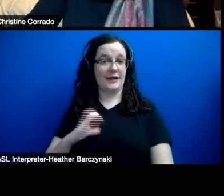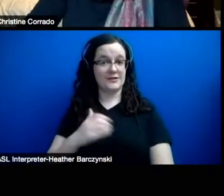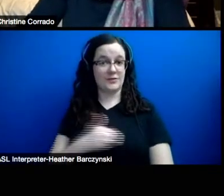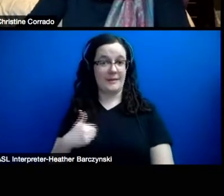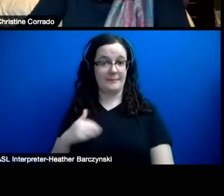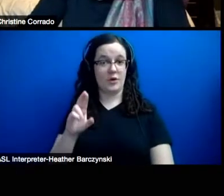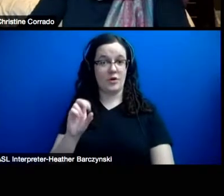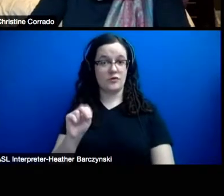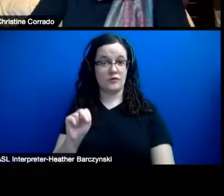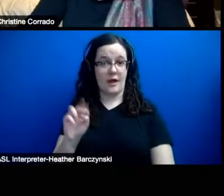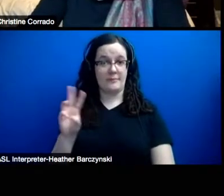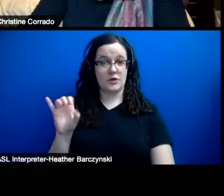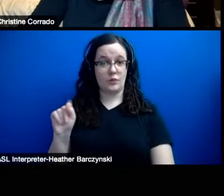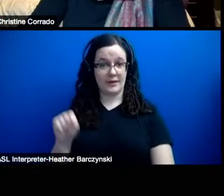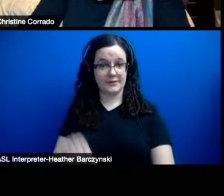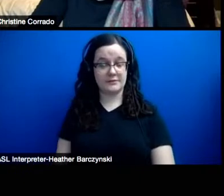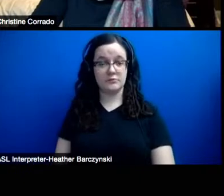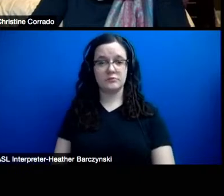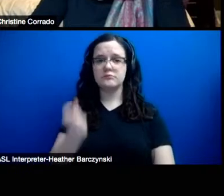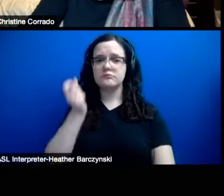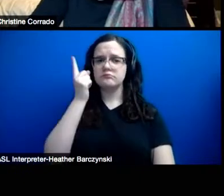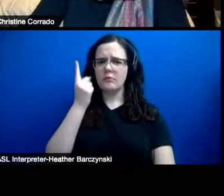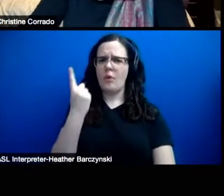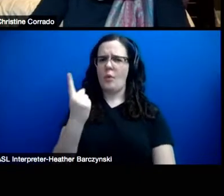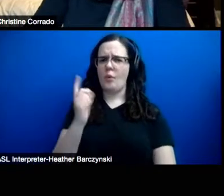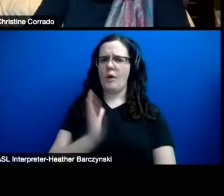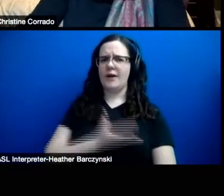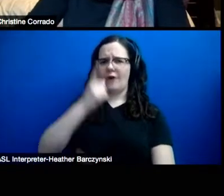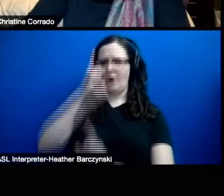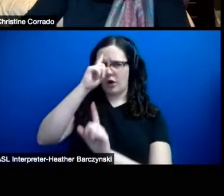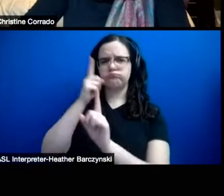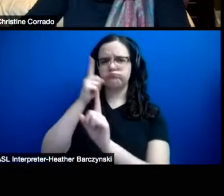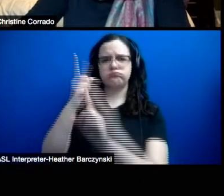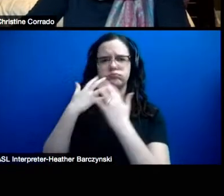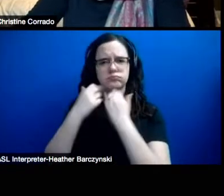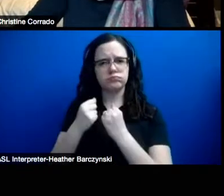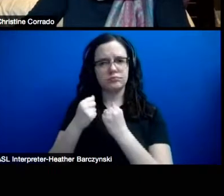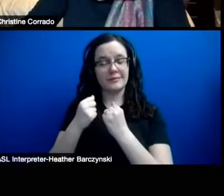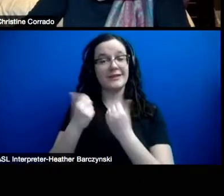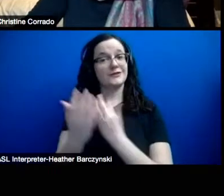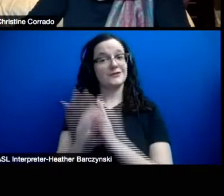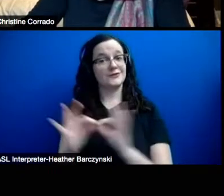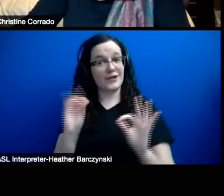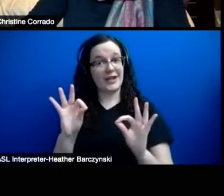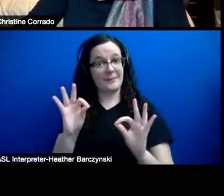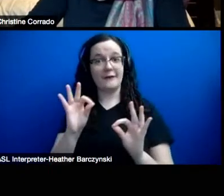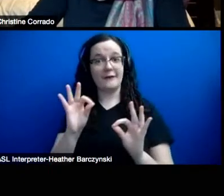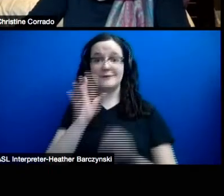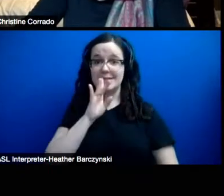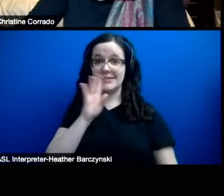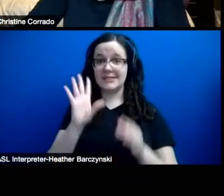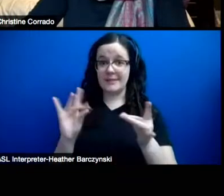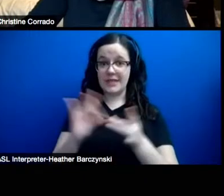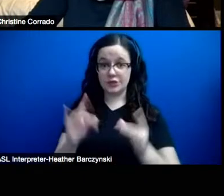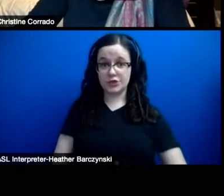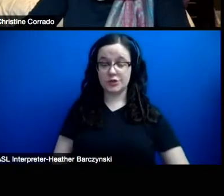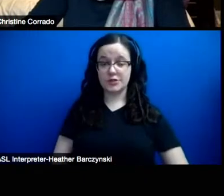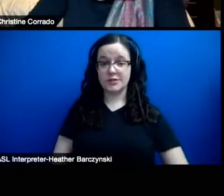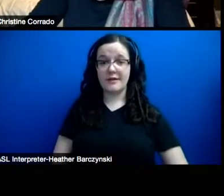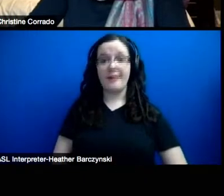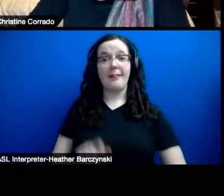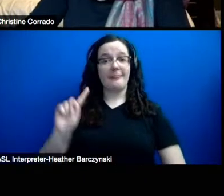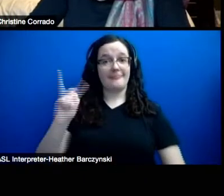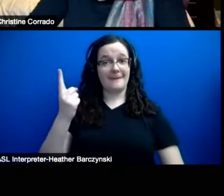Freedom of speech is also one of our ideals. Under the First Amendment, we all have the right to speak